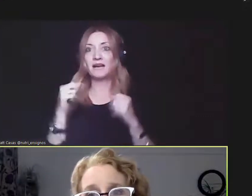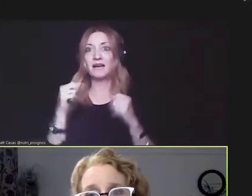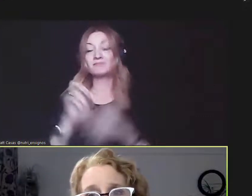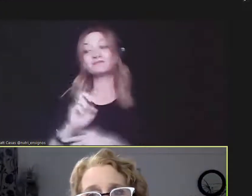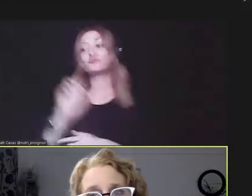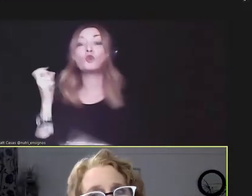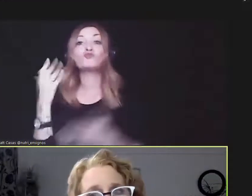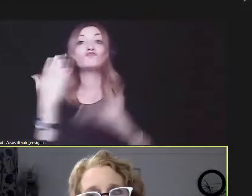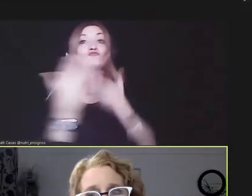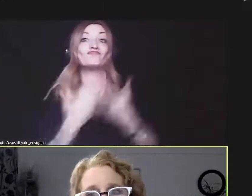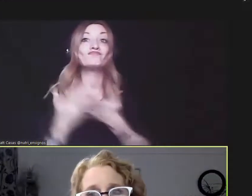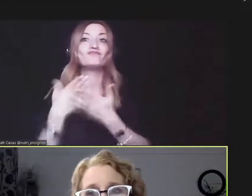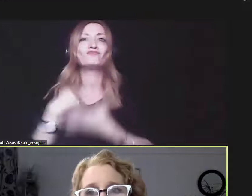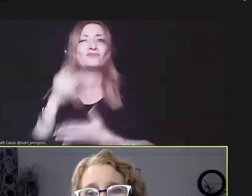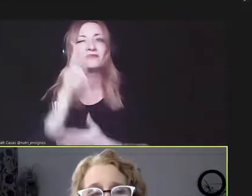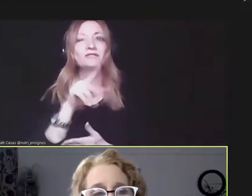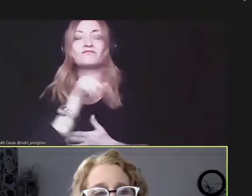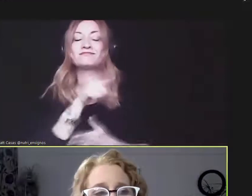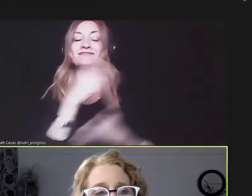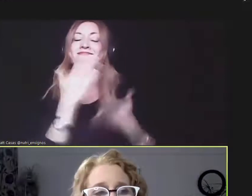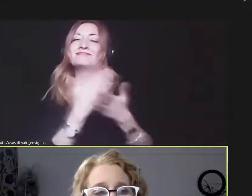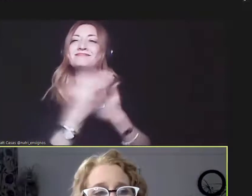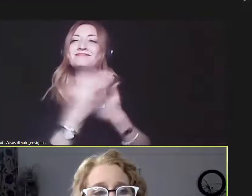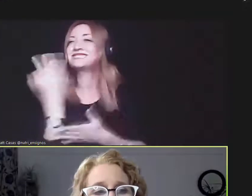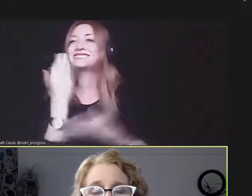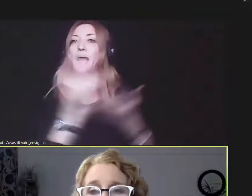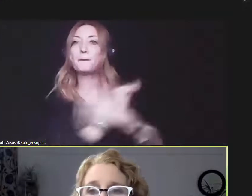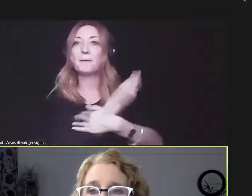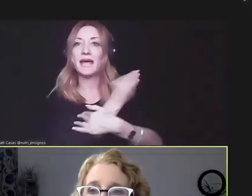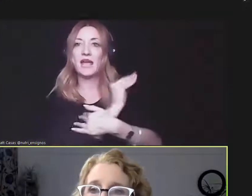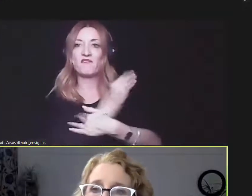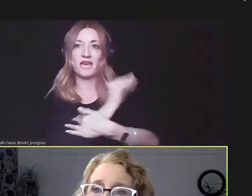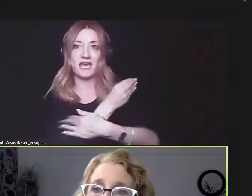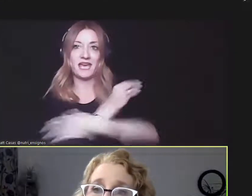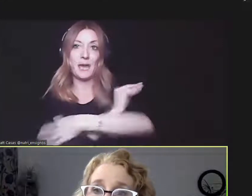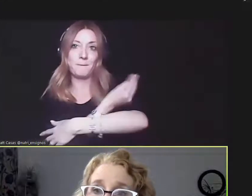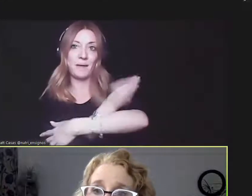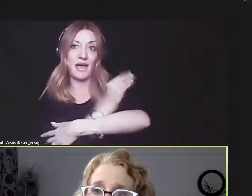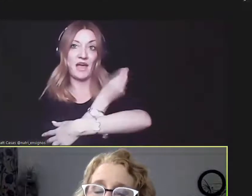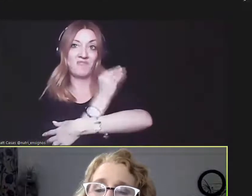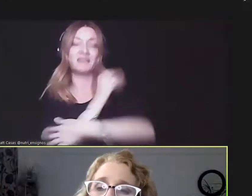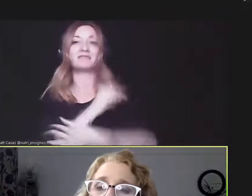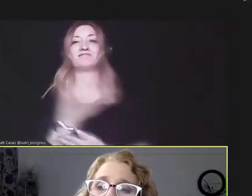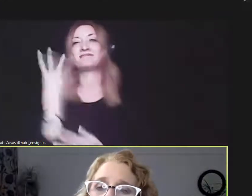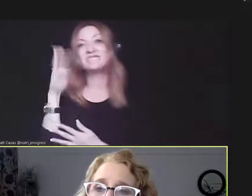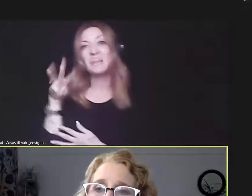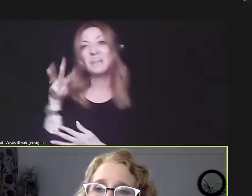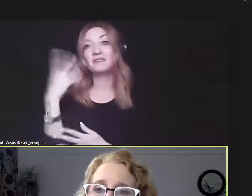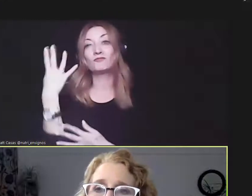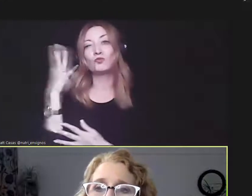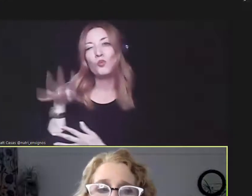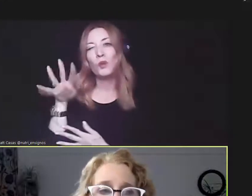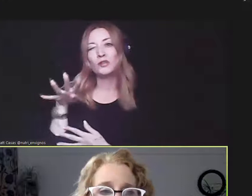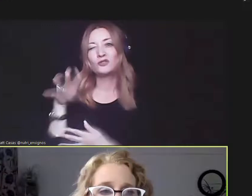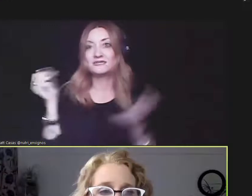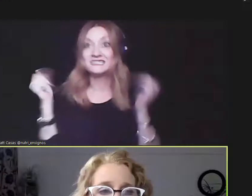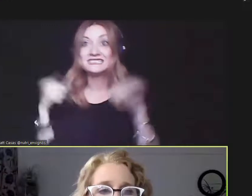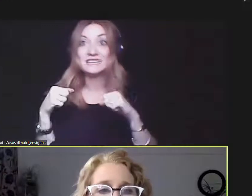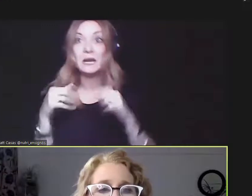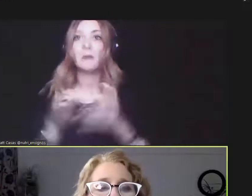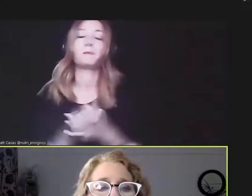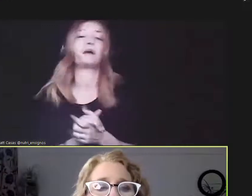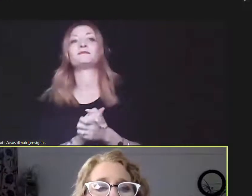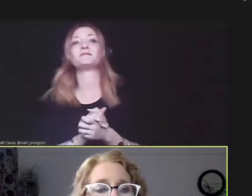And in this research paper, the research found that those children who lived in